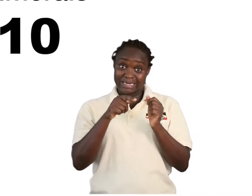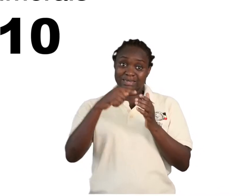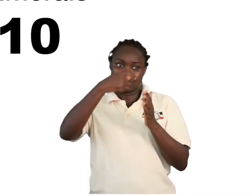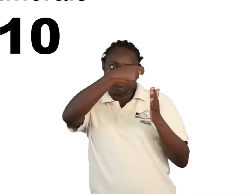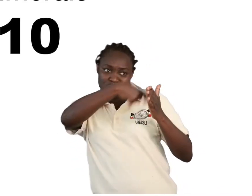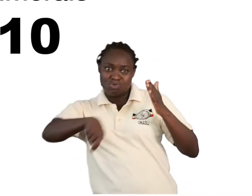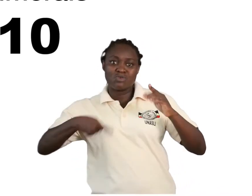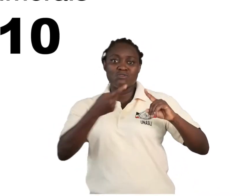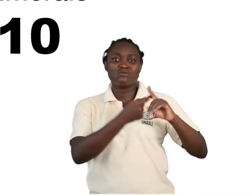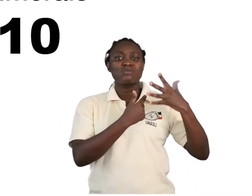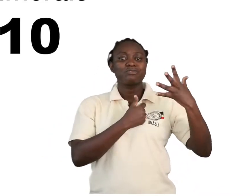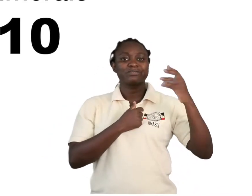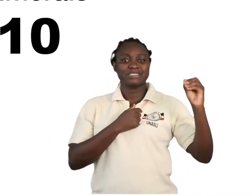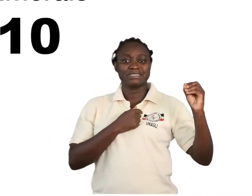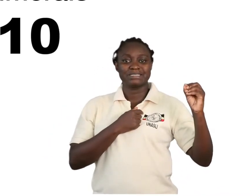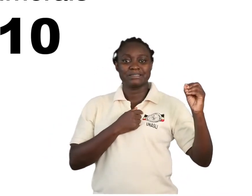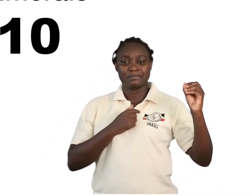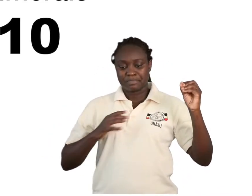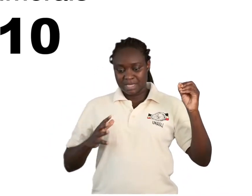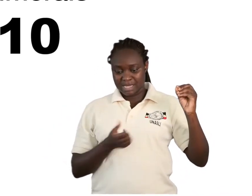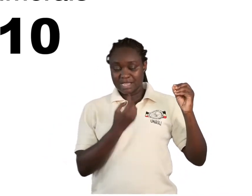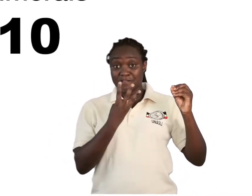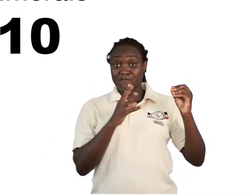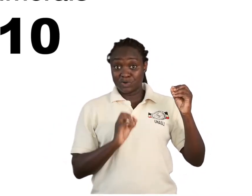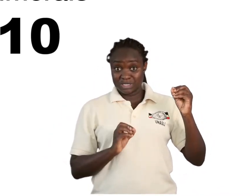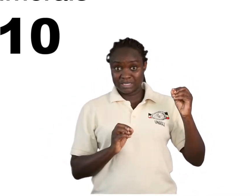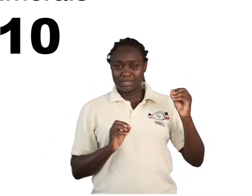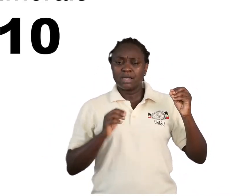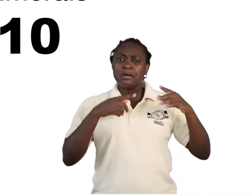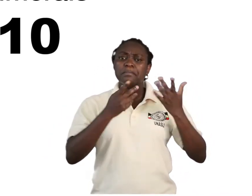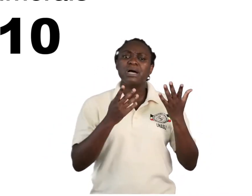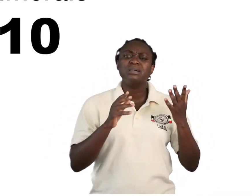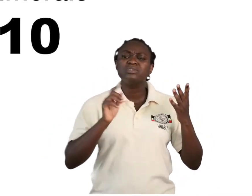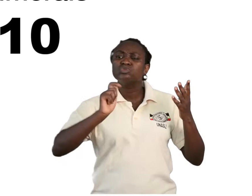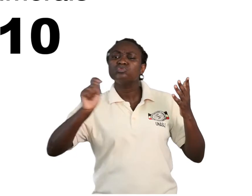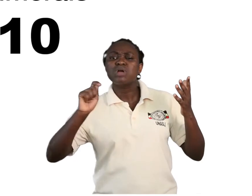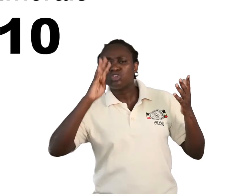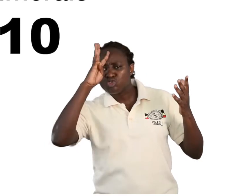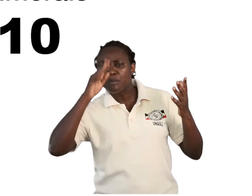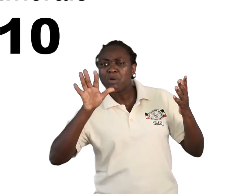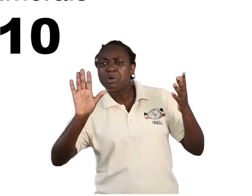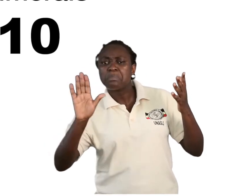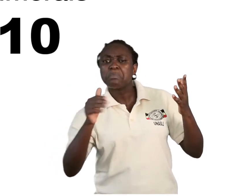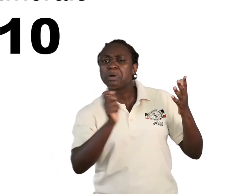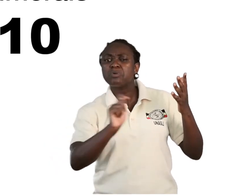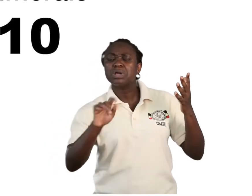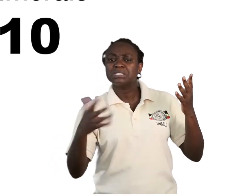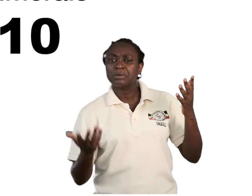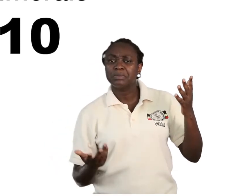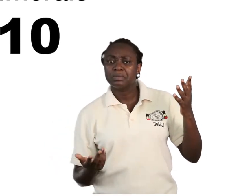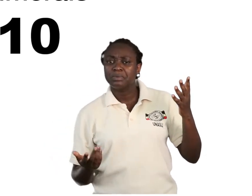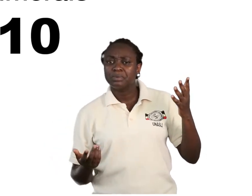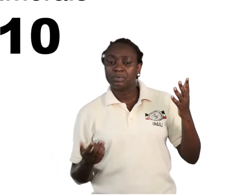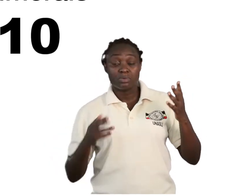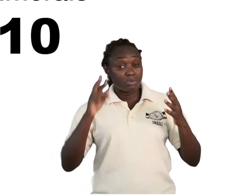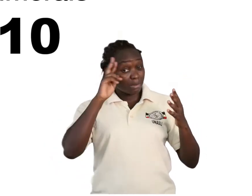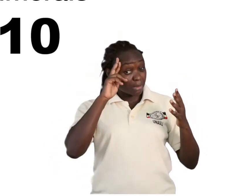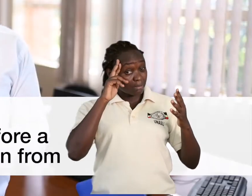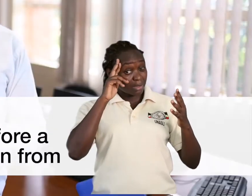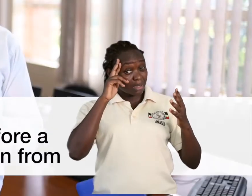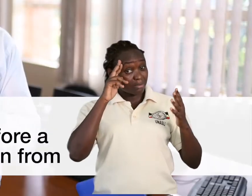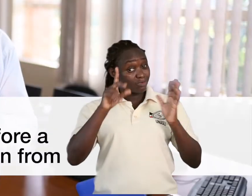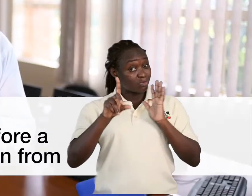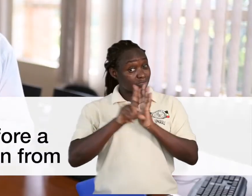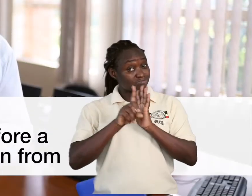50 to get 40. But how is this represented in Roman numerals? We said in our principles